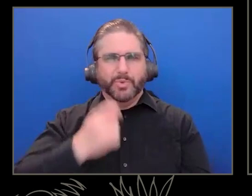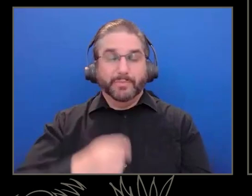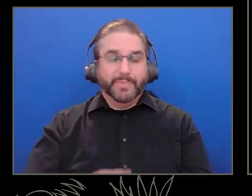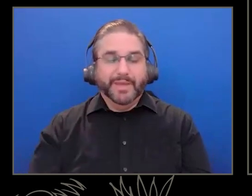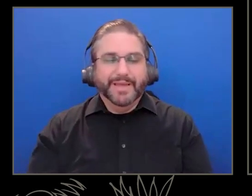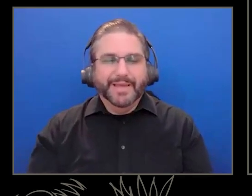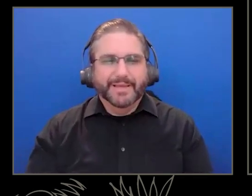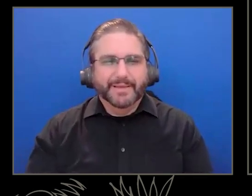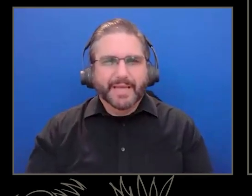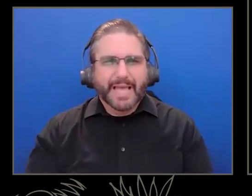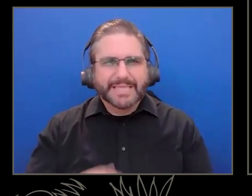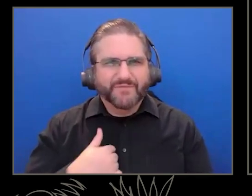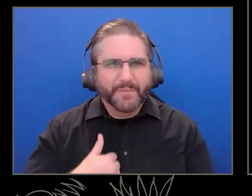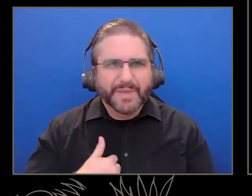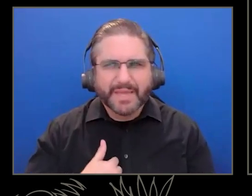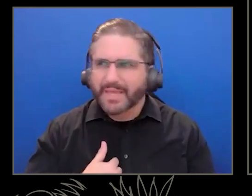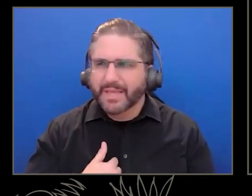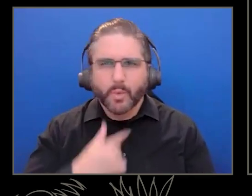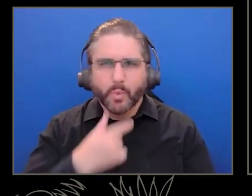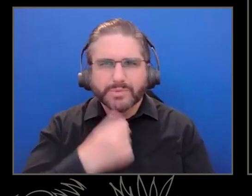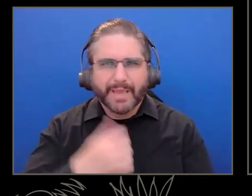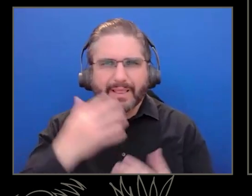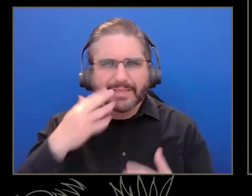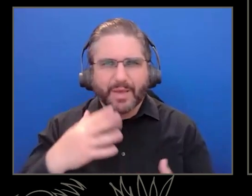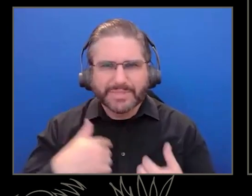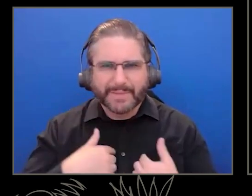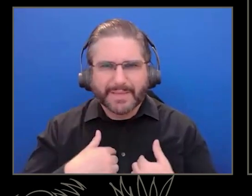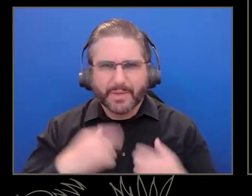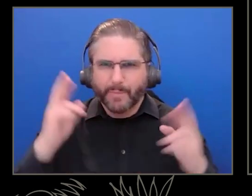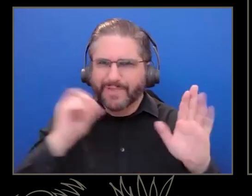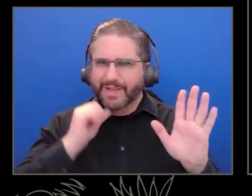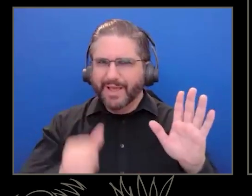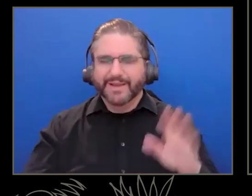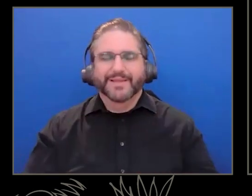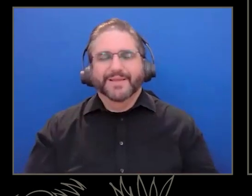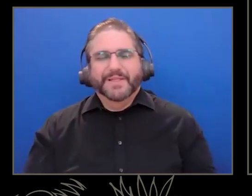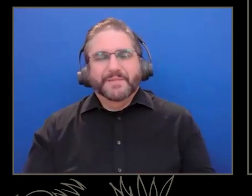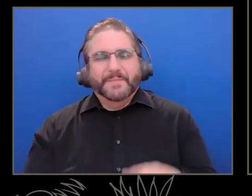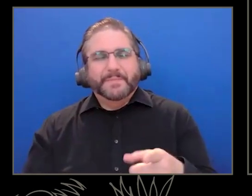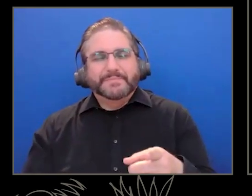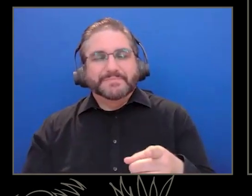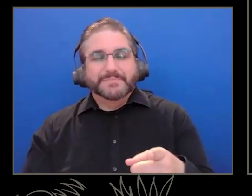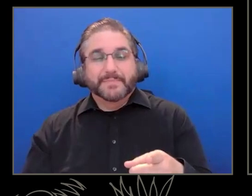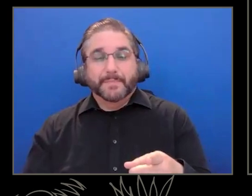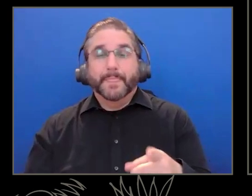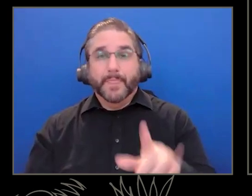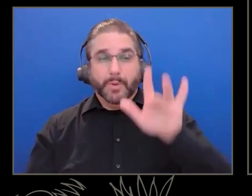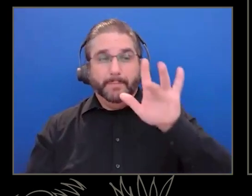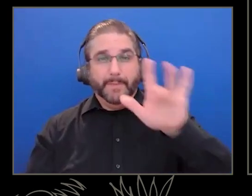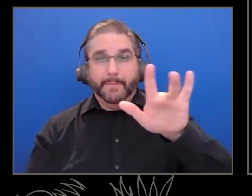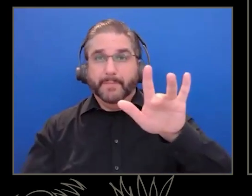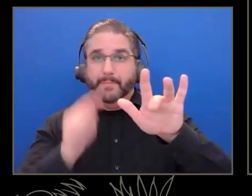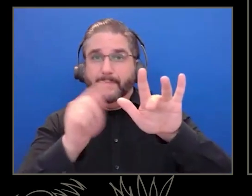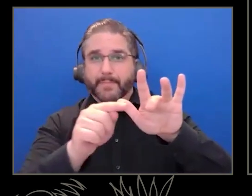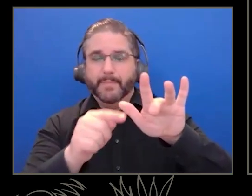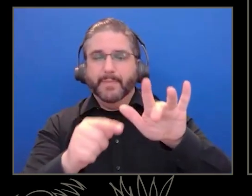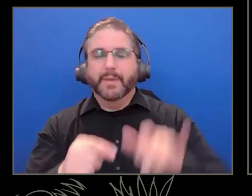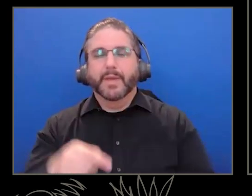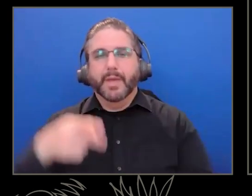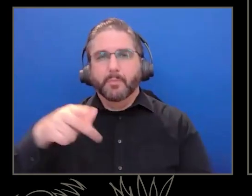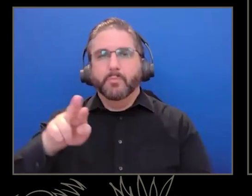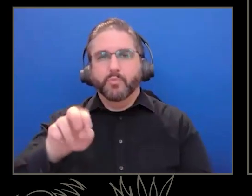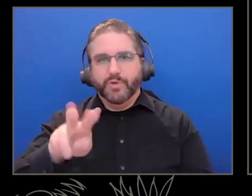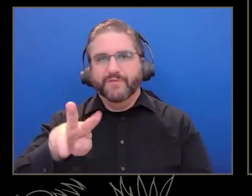Is this me, by the way? Hope it's not me. Users start from our editor. They